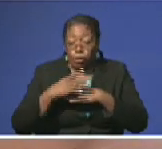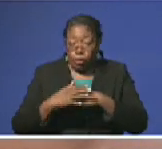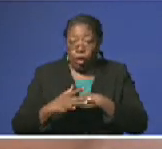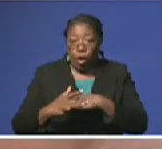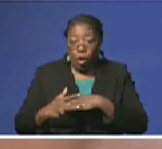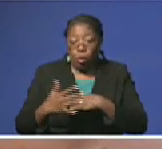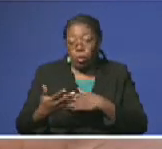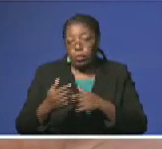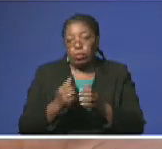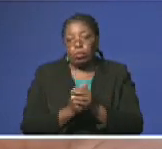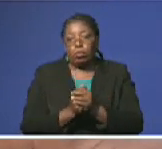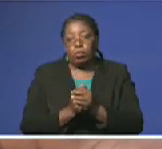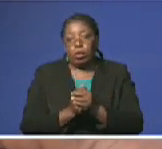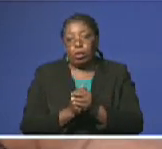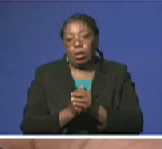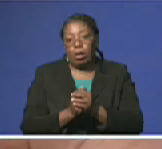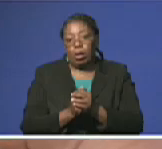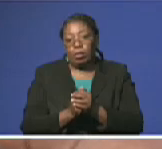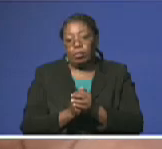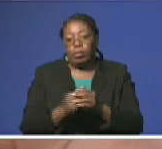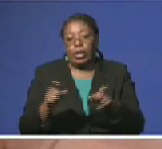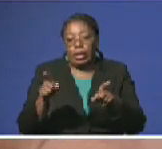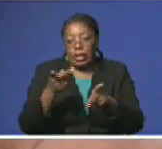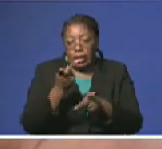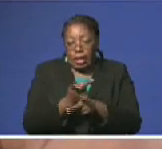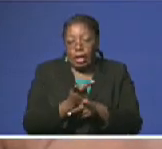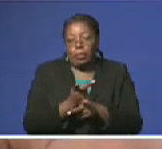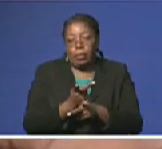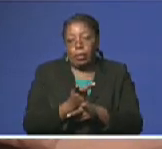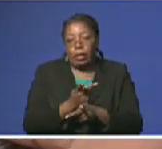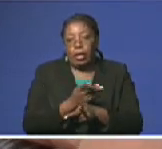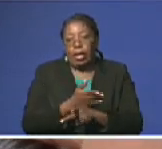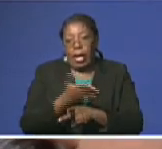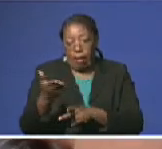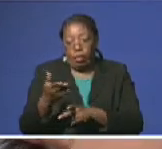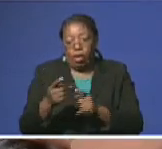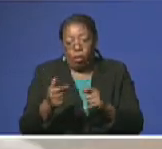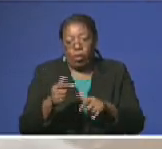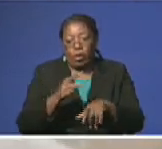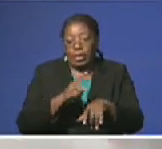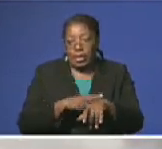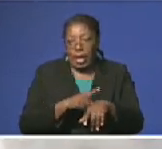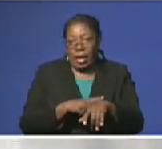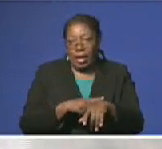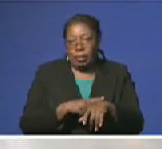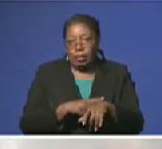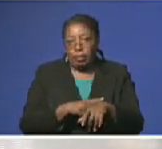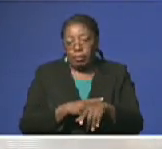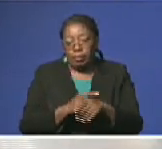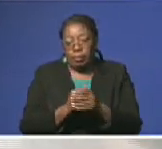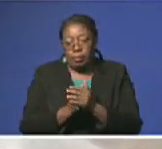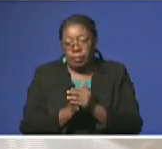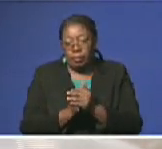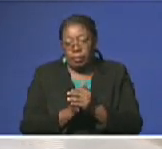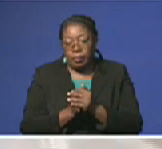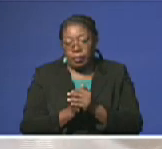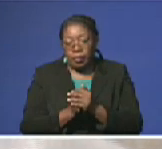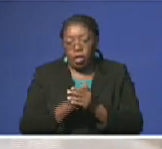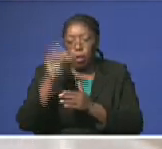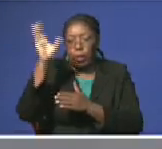running, and also we can keep everything automatic, so everything's on a timer. Now, as for climate